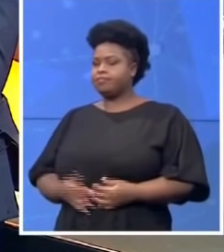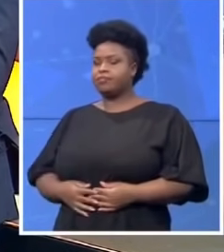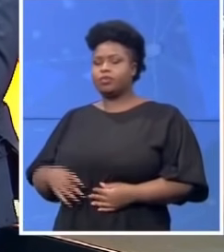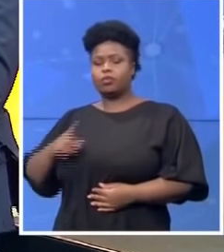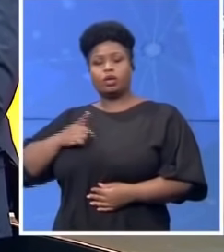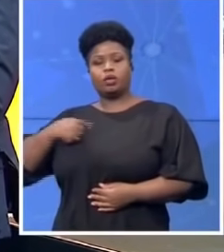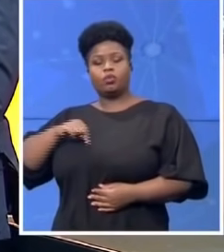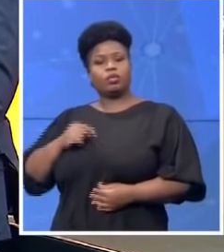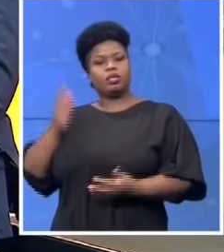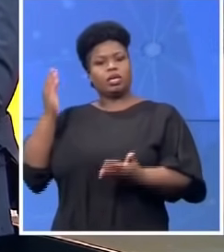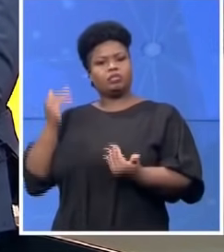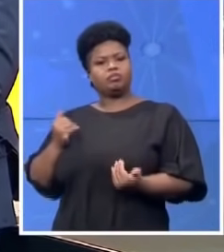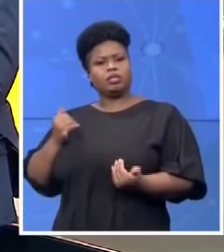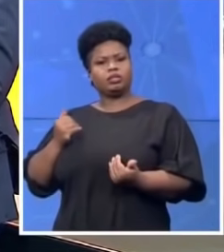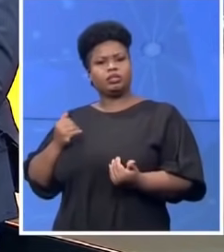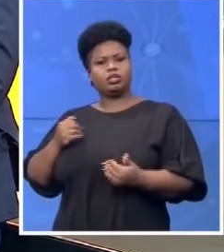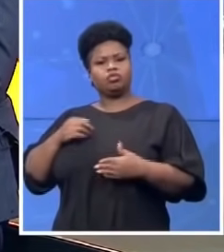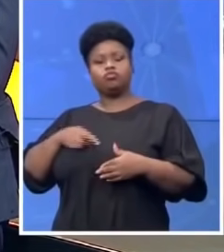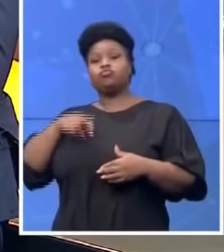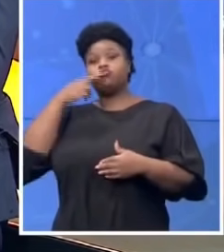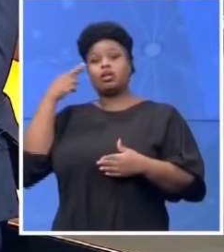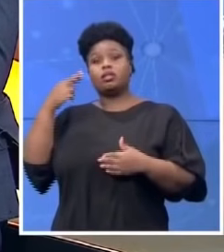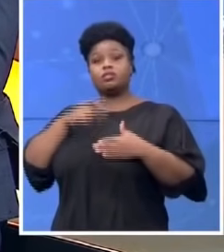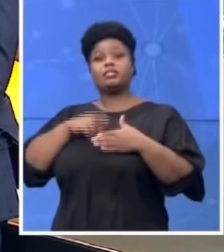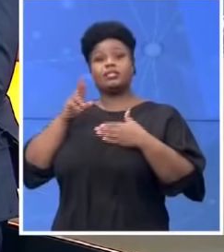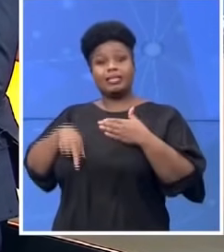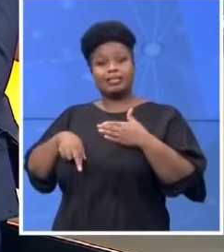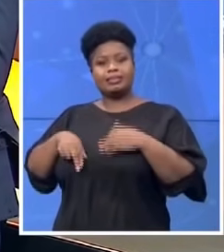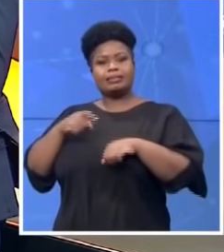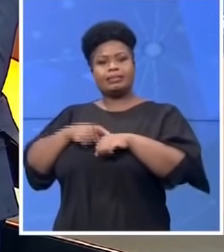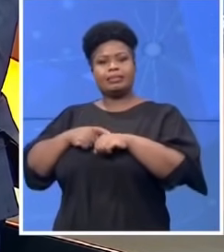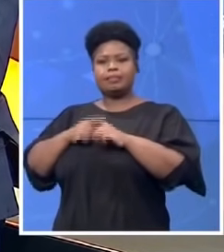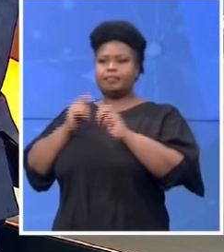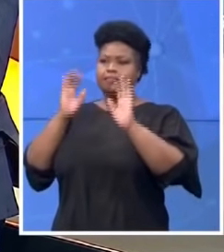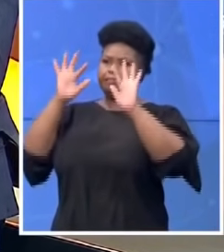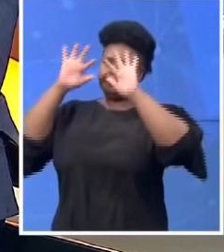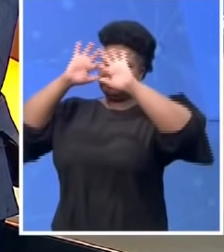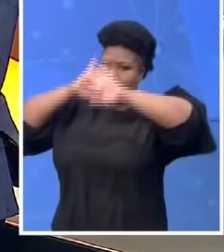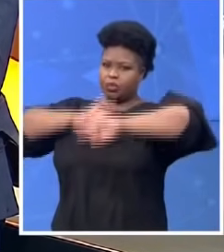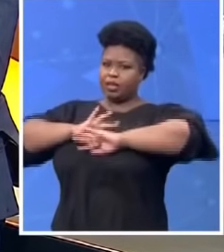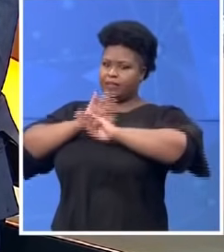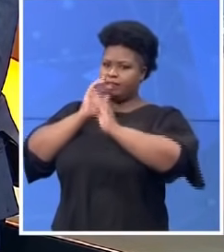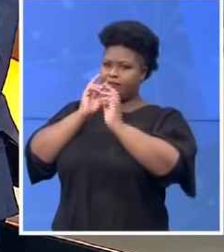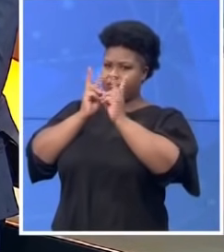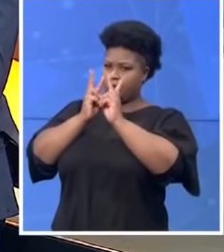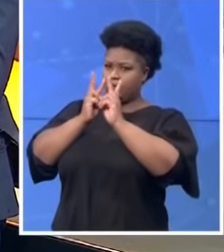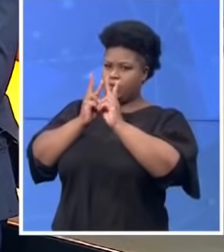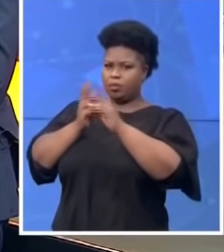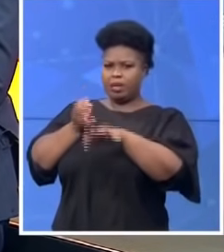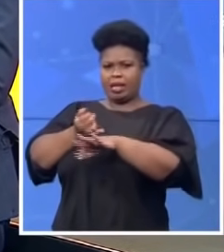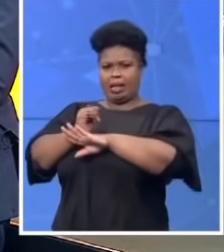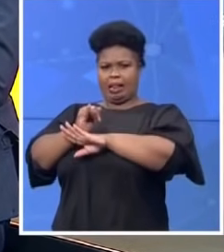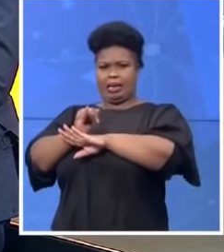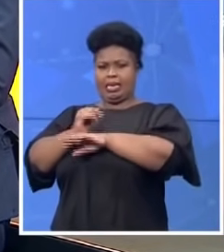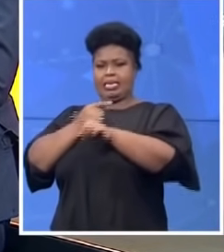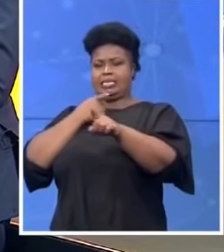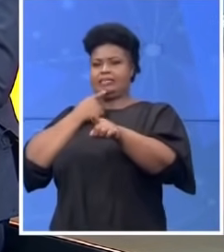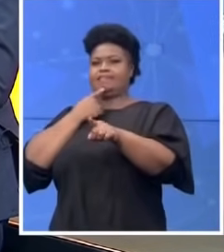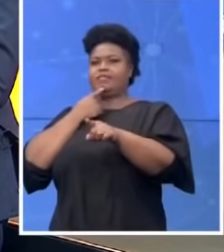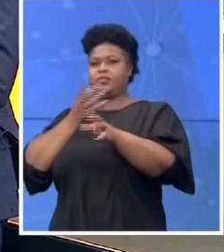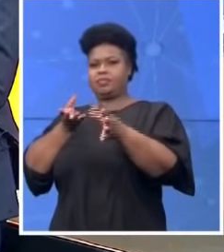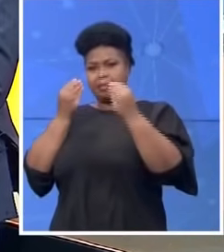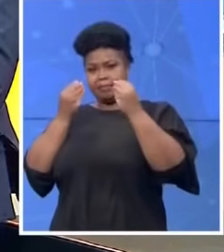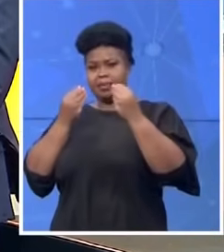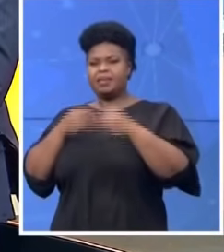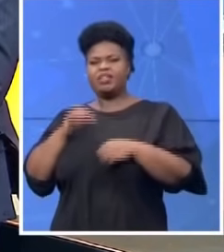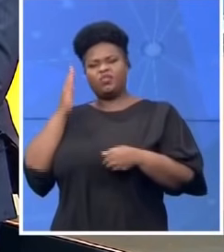results round about midnight. This has come early, but it's a tiny little voting station. So from